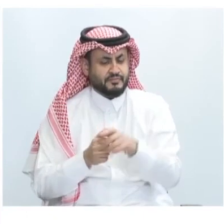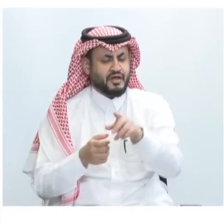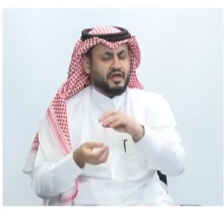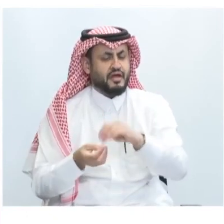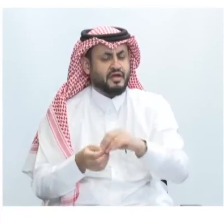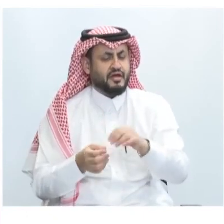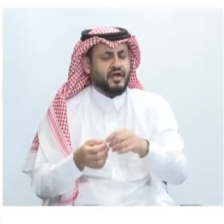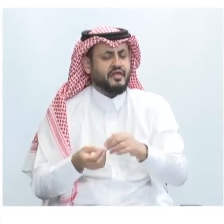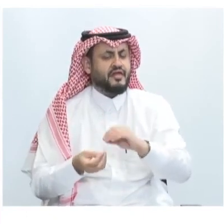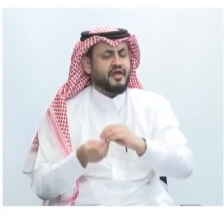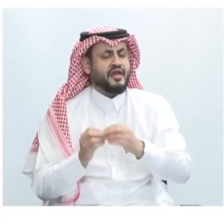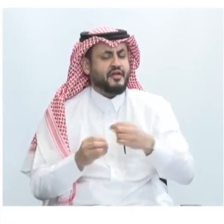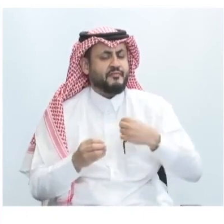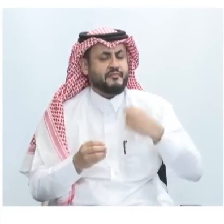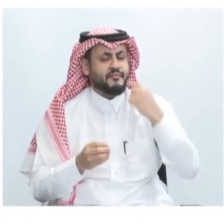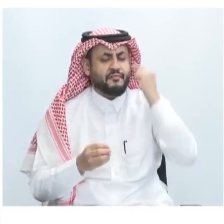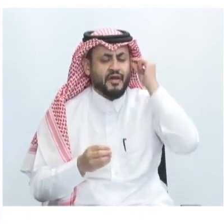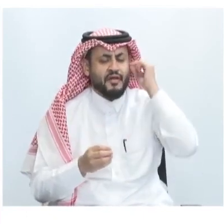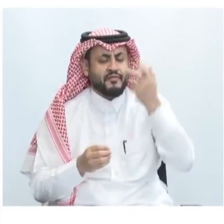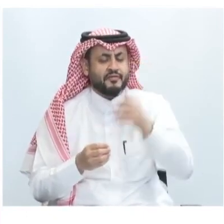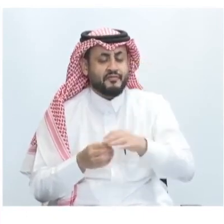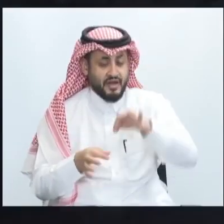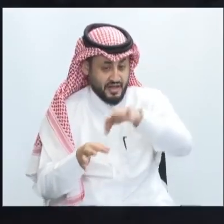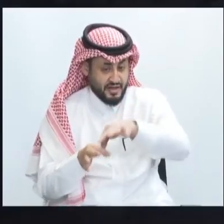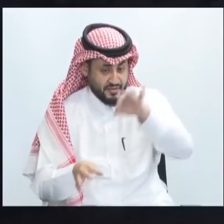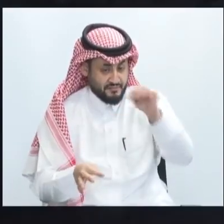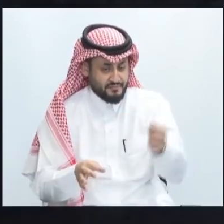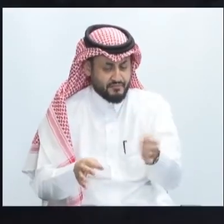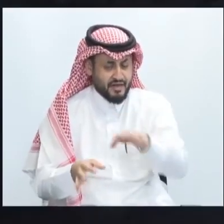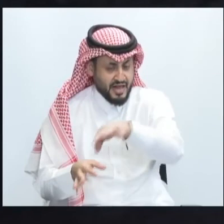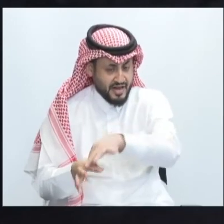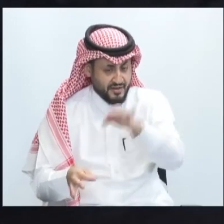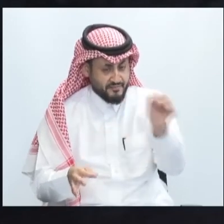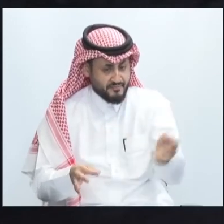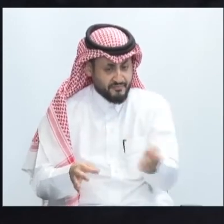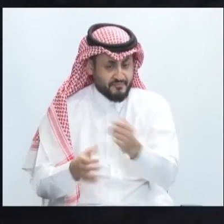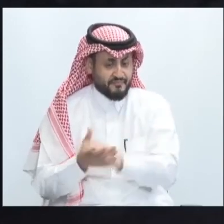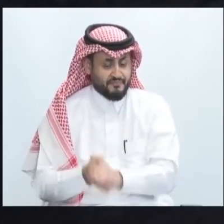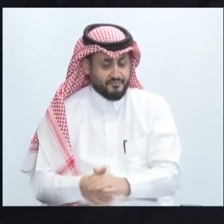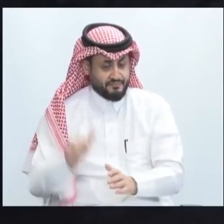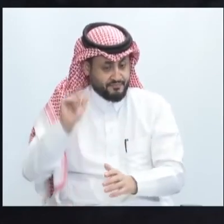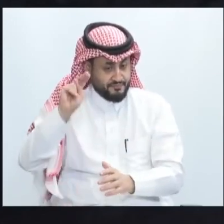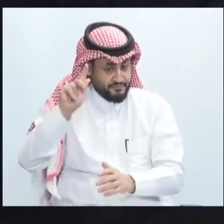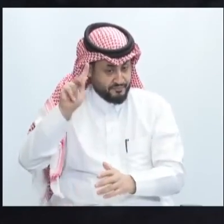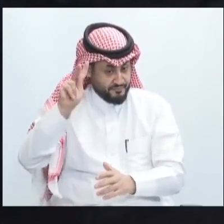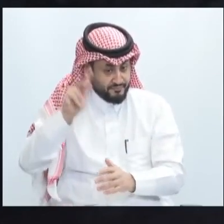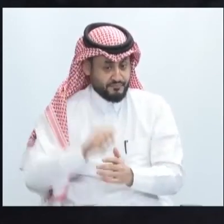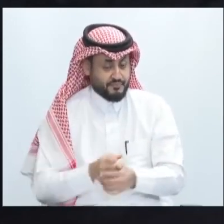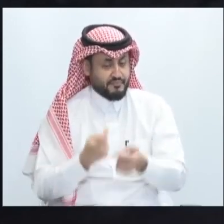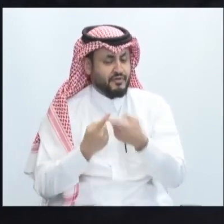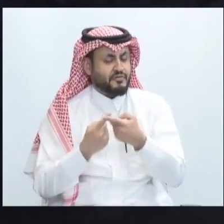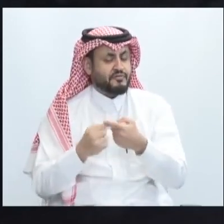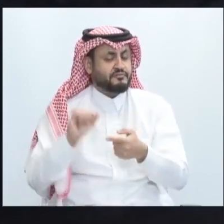is this black? Yes, and you use it to write. It's ink. Excellent, ink. So we have the letter